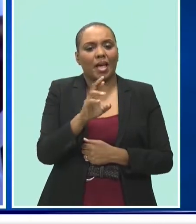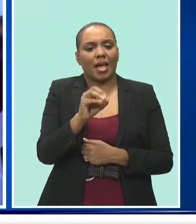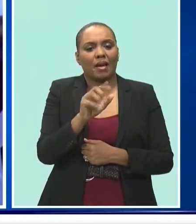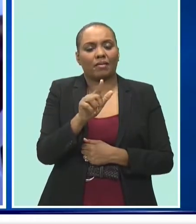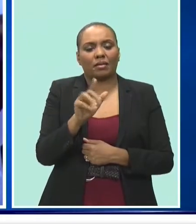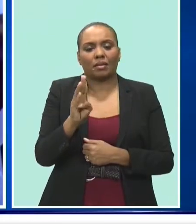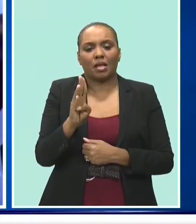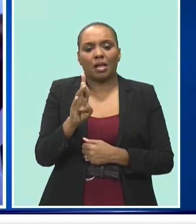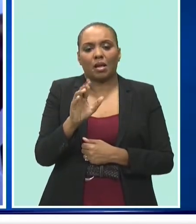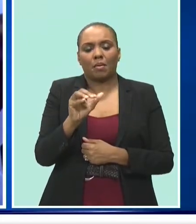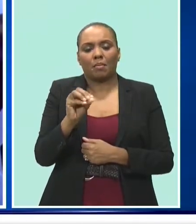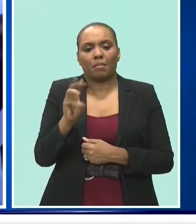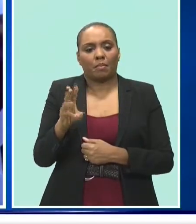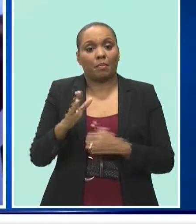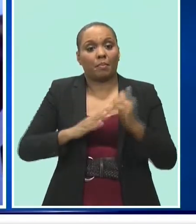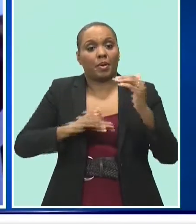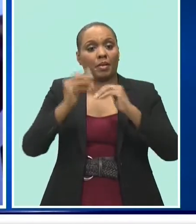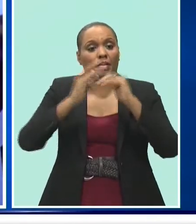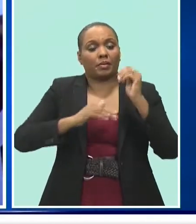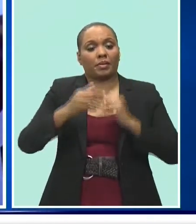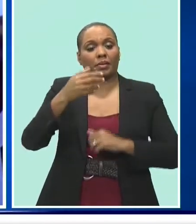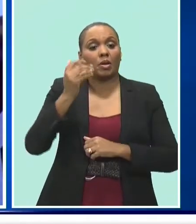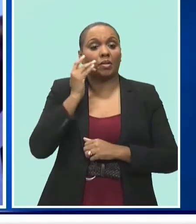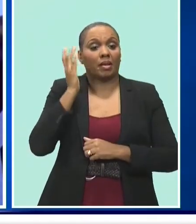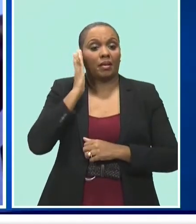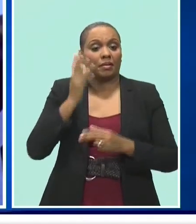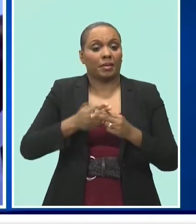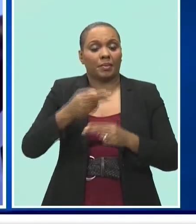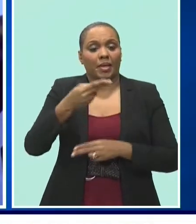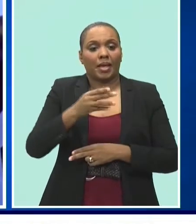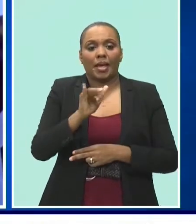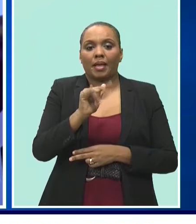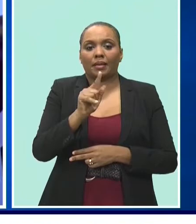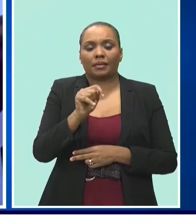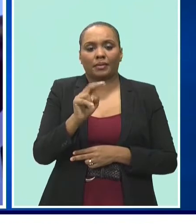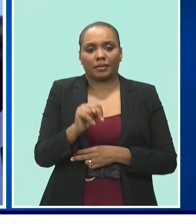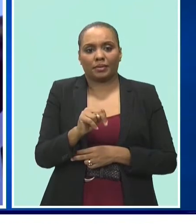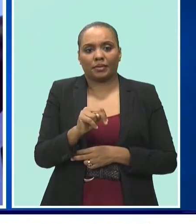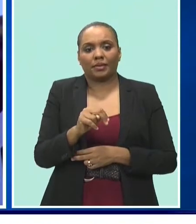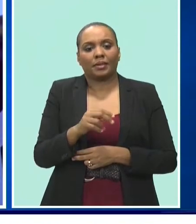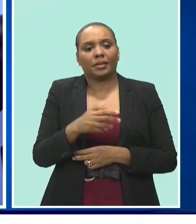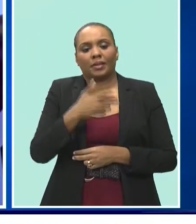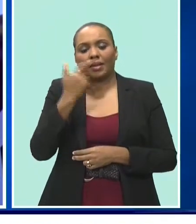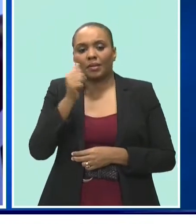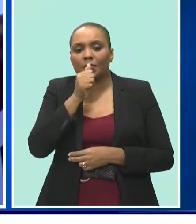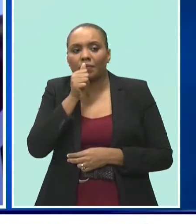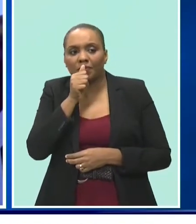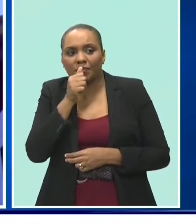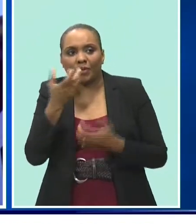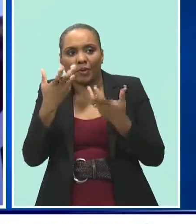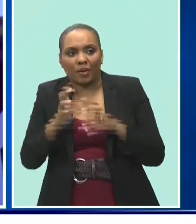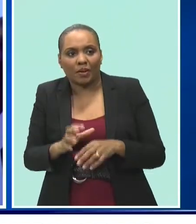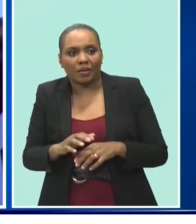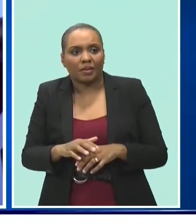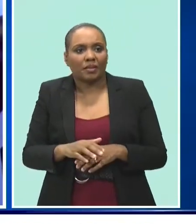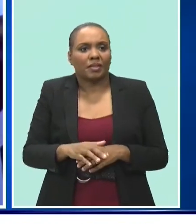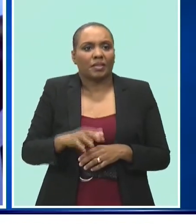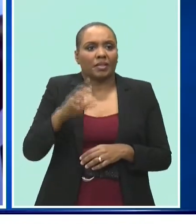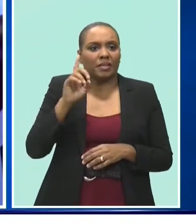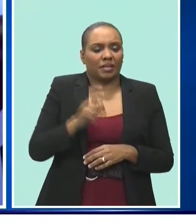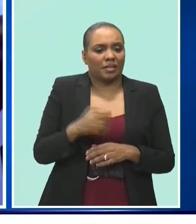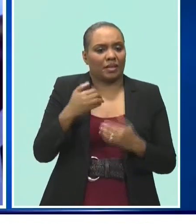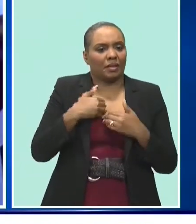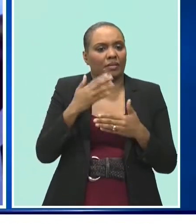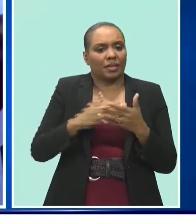time would not have built a hotel of that scale. So sometimes you have to have state entrepreneurial activity in order to lead the